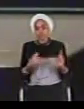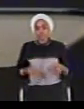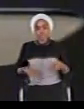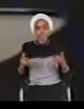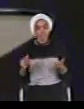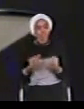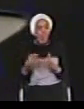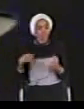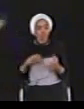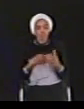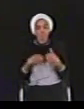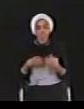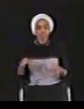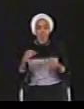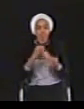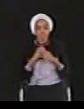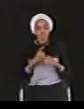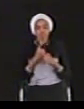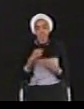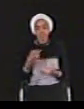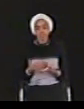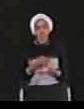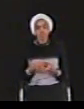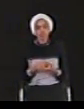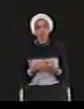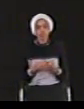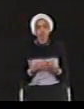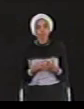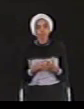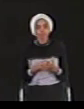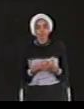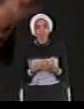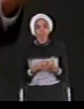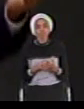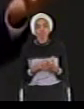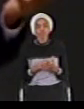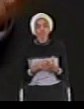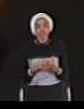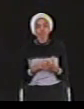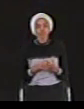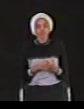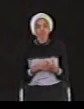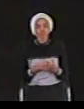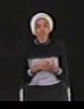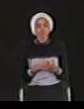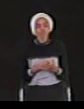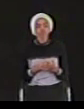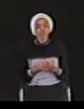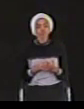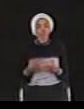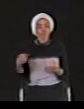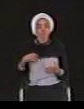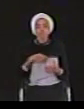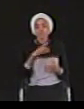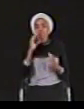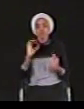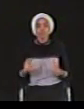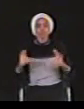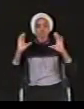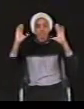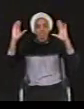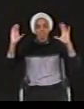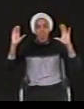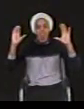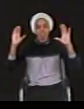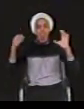have received the gospel and we preserve the gospel, what's our life now? We're committed. We're committed.